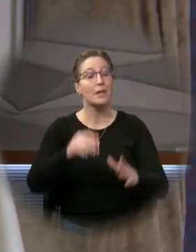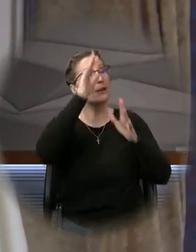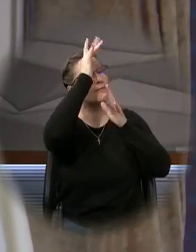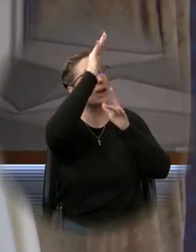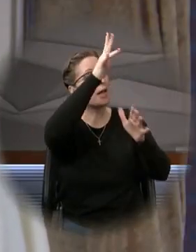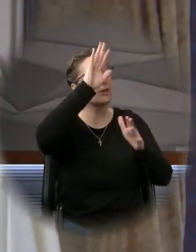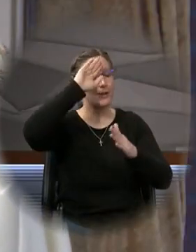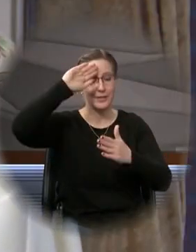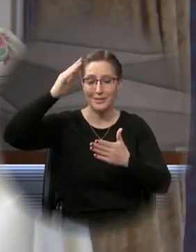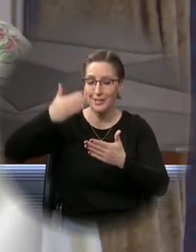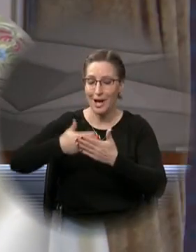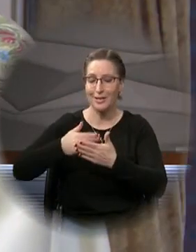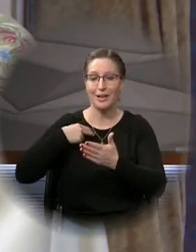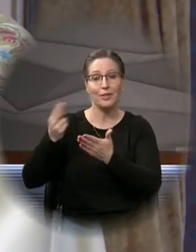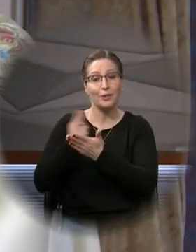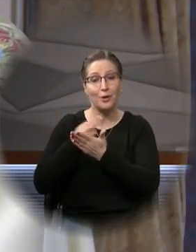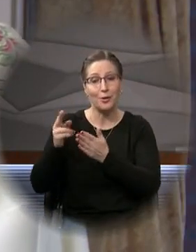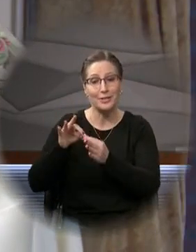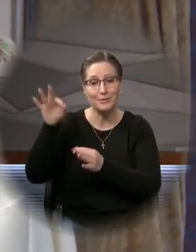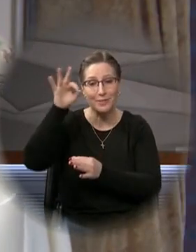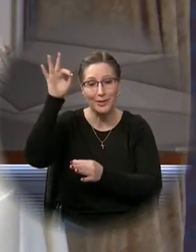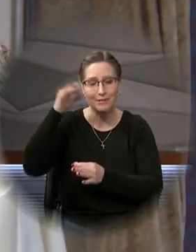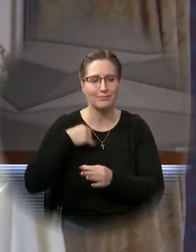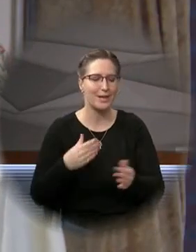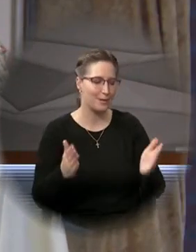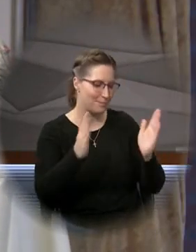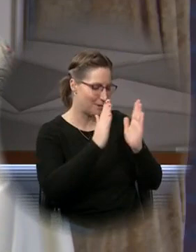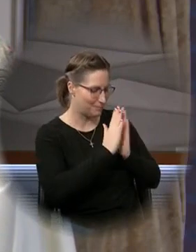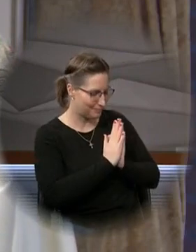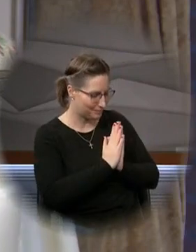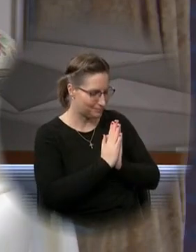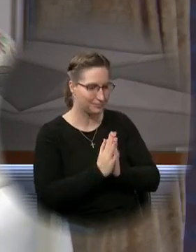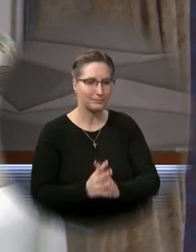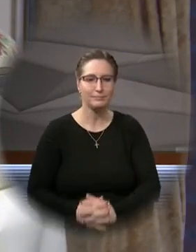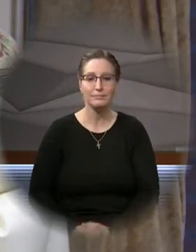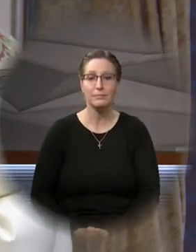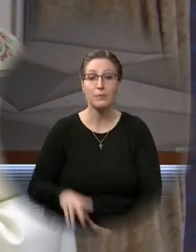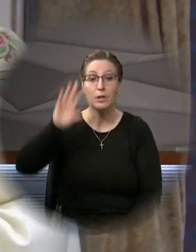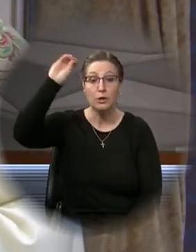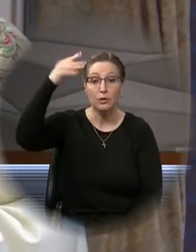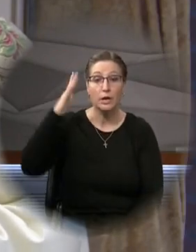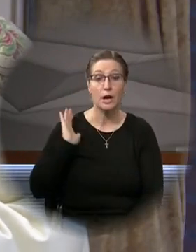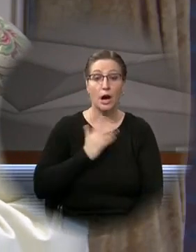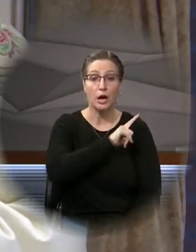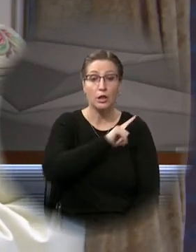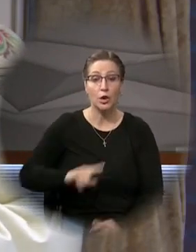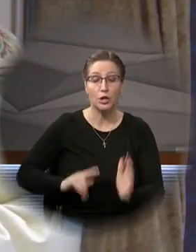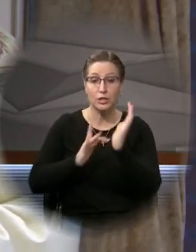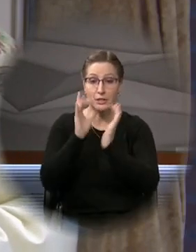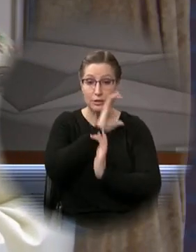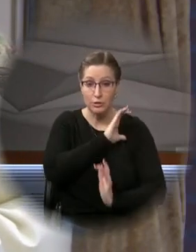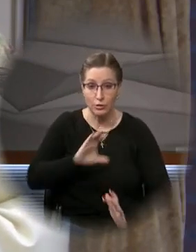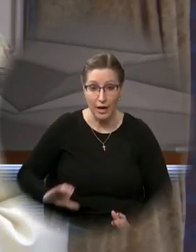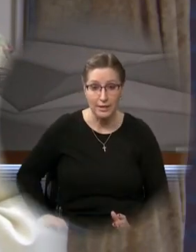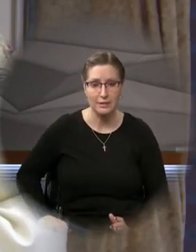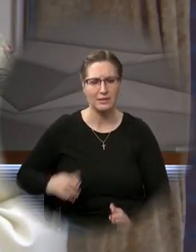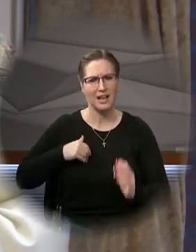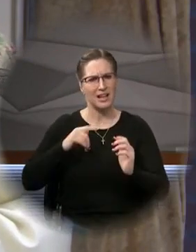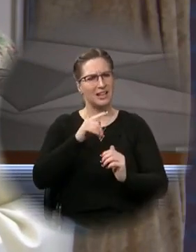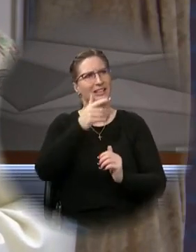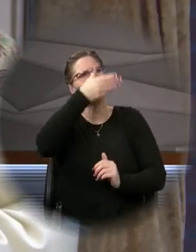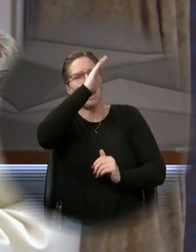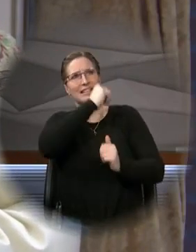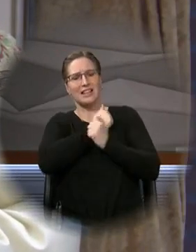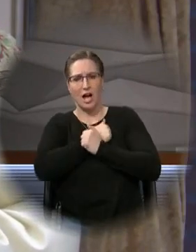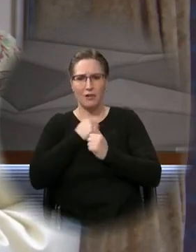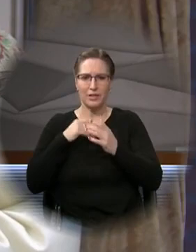In the name of the Father, and of the Son, and of the Holy Spirit. Amen. The grace of our Lord Jesus Christ, the love of